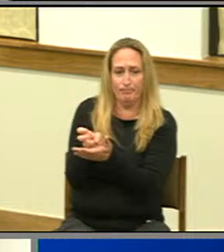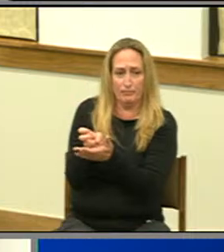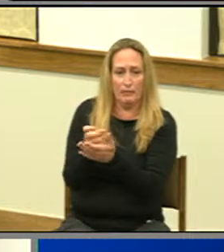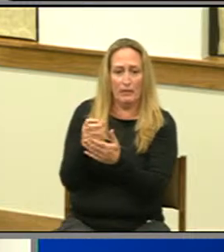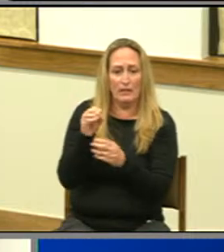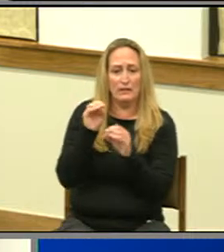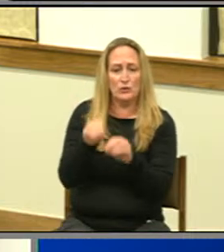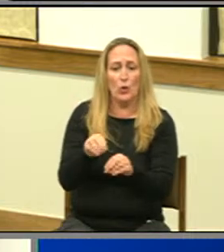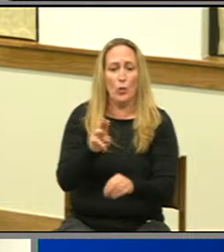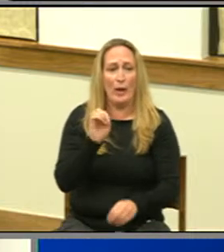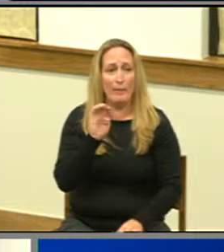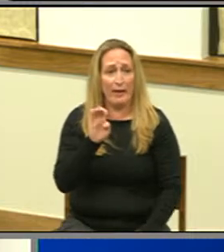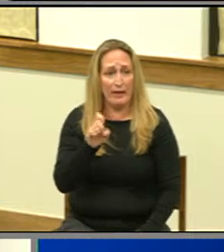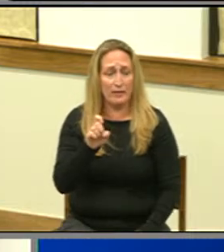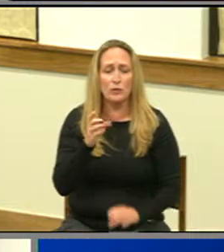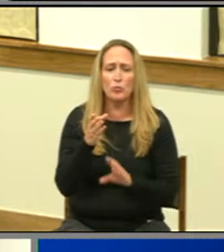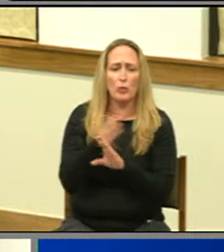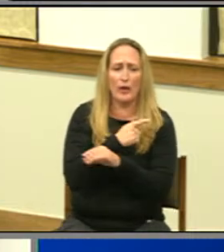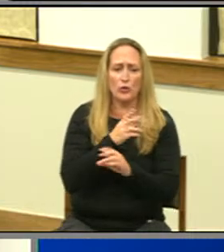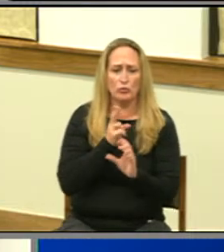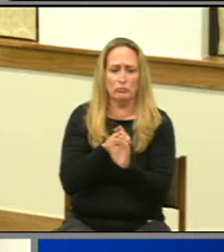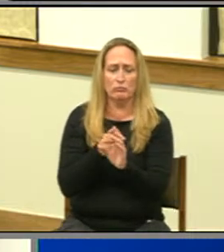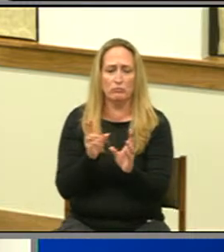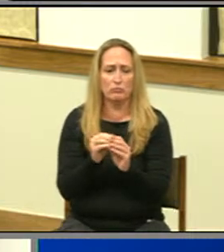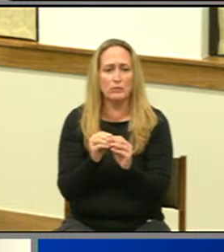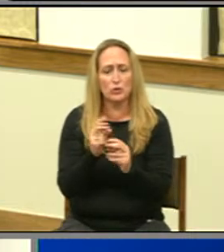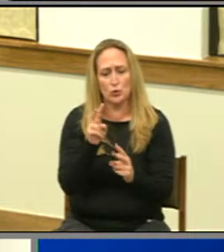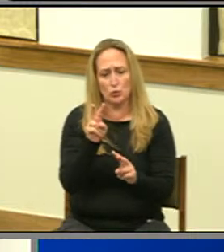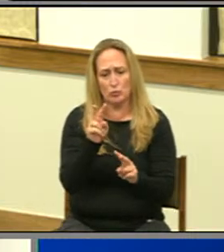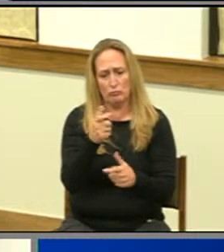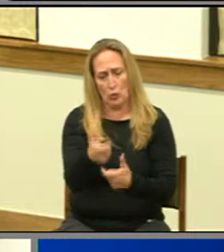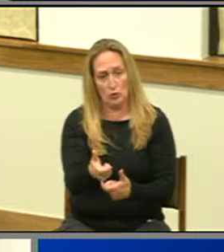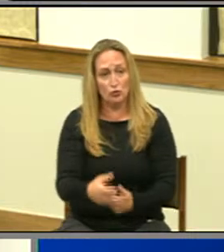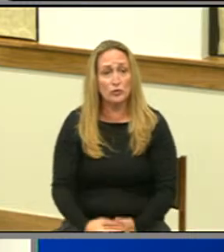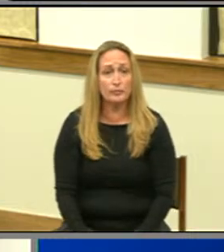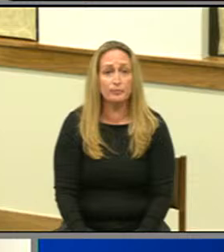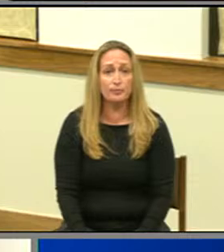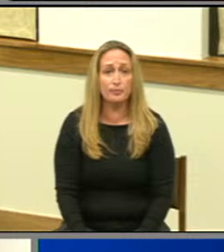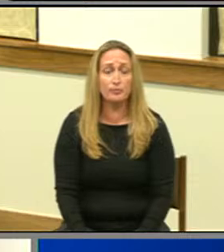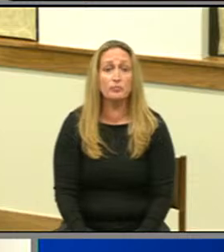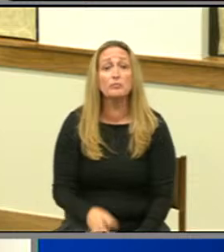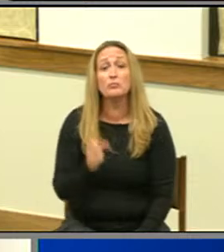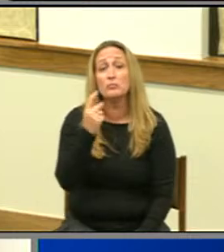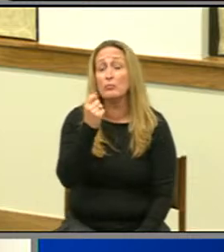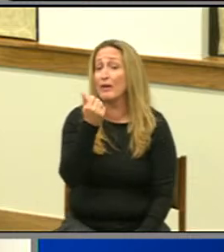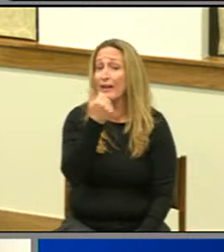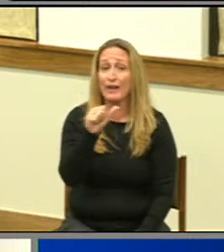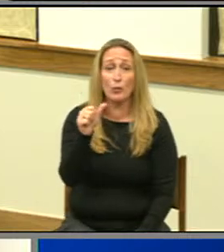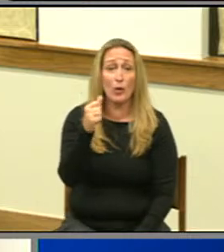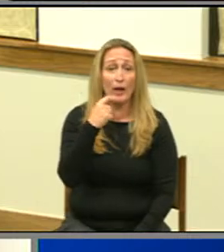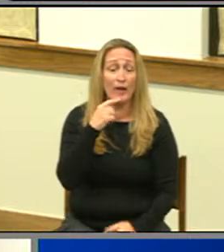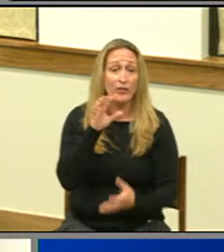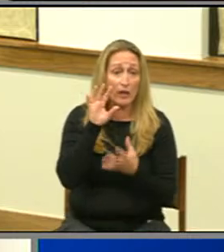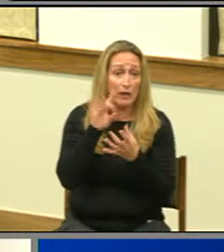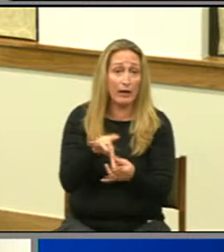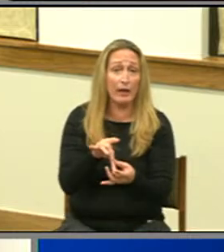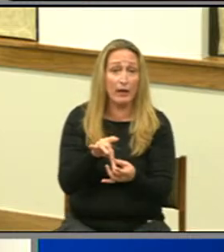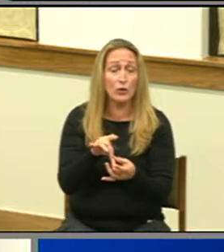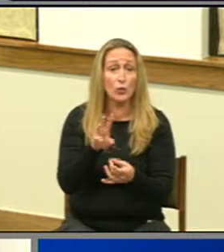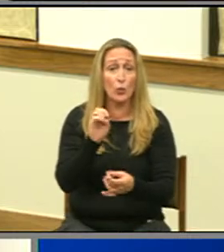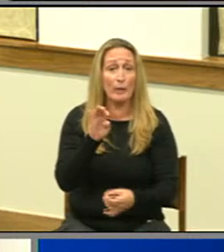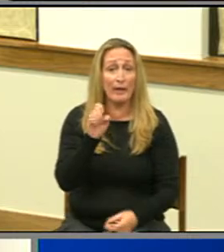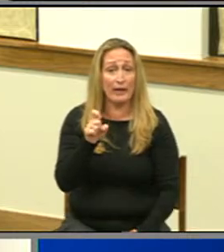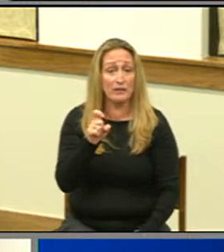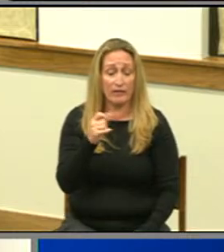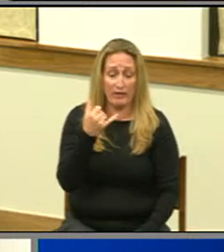the WebEx app prior to the meeting in order to view the meeting. However, anyone who has connected to the WebEx